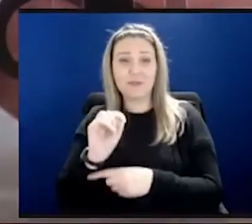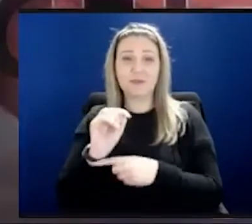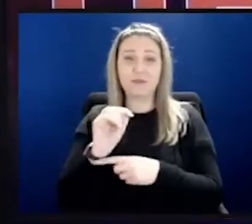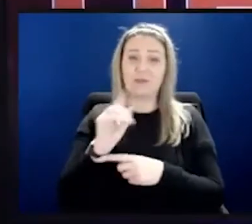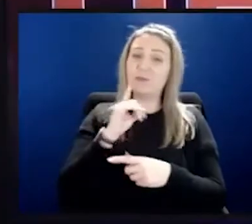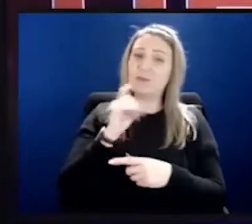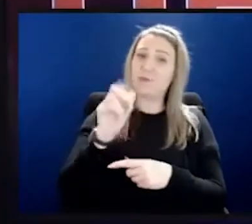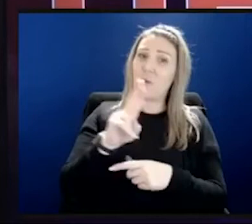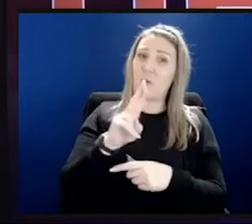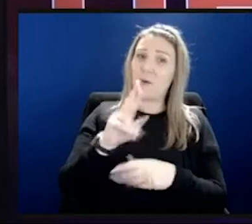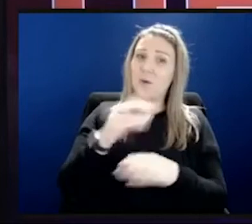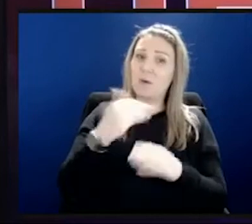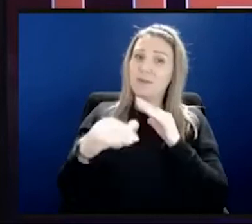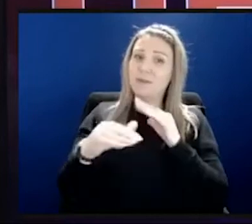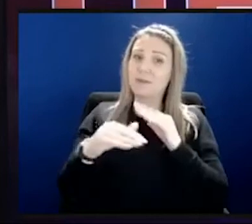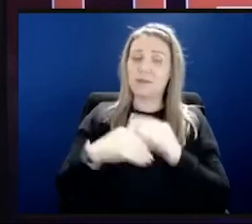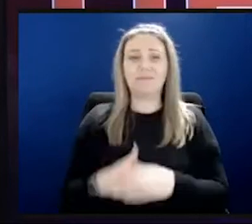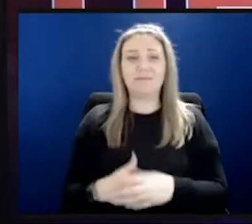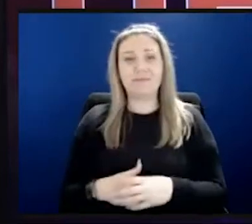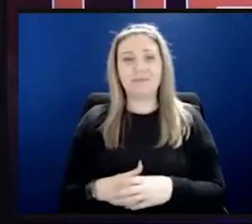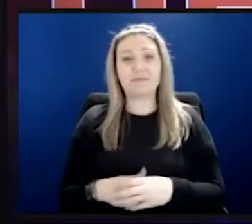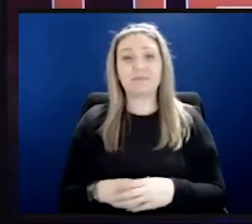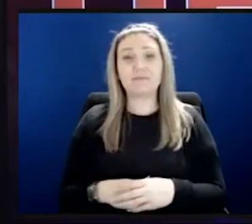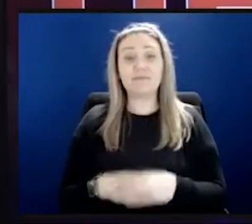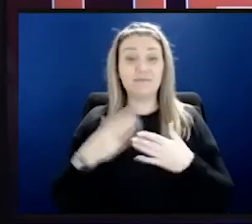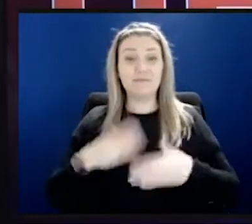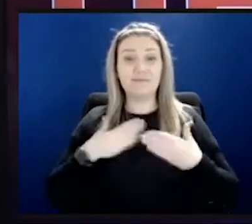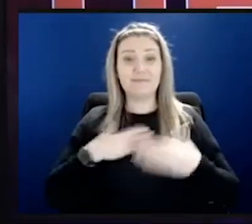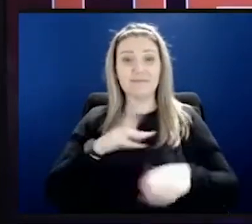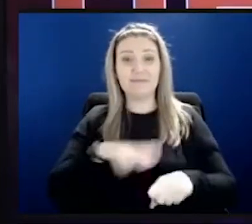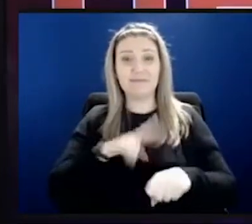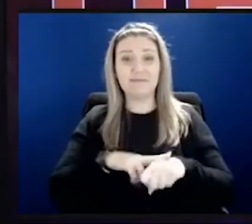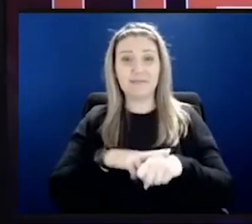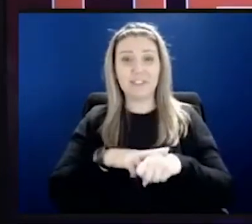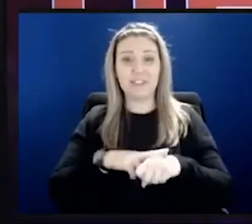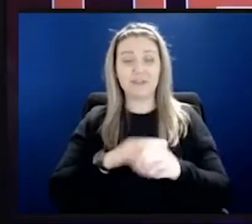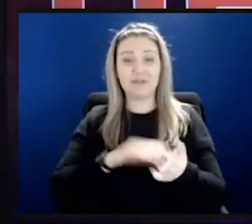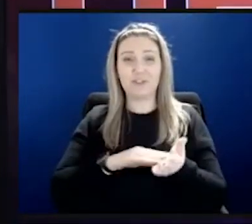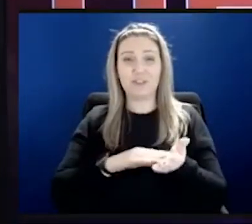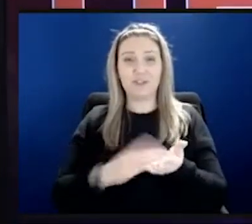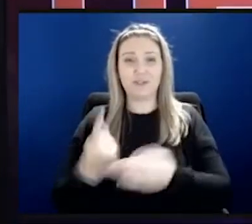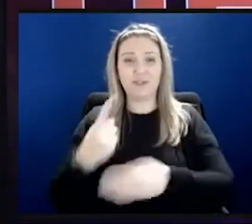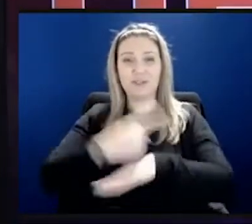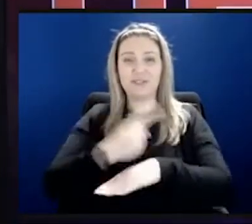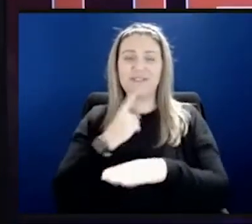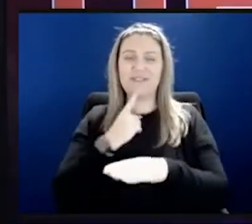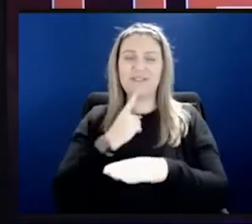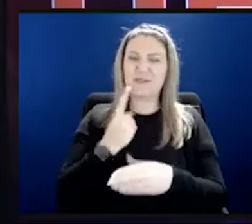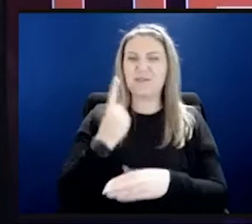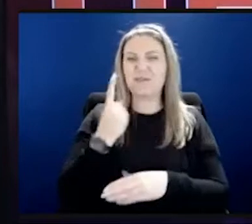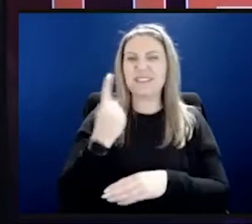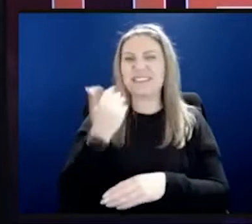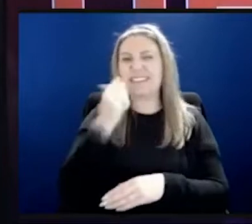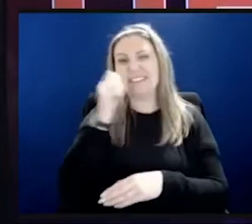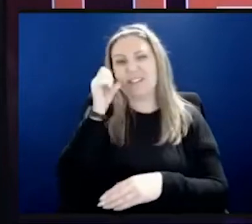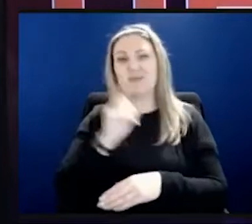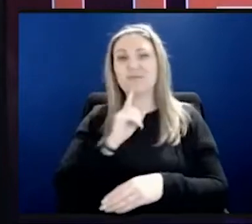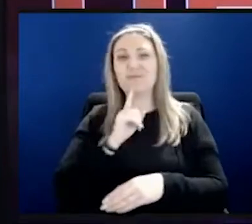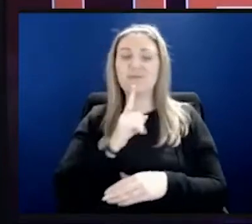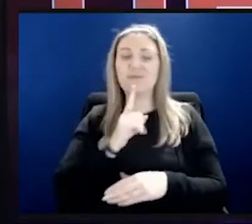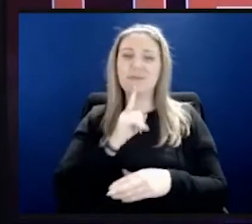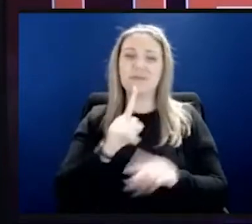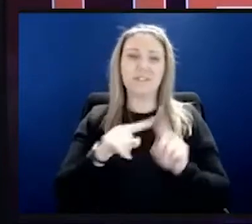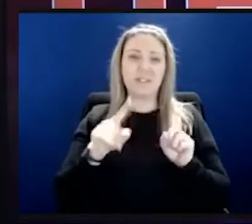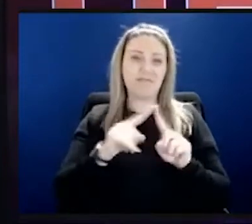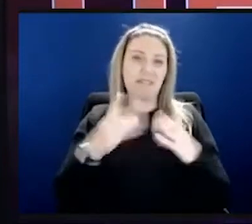allthingsheart@kumc.edu. And happy National Doctors Day. It was yesterday, so a belated happy Doctors Day to you, all our healthcare professionals out